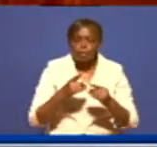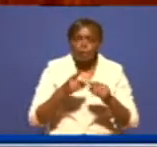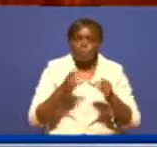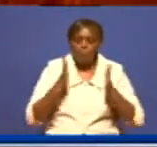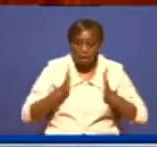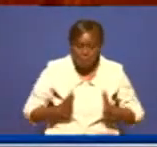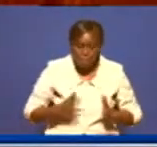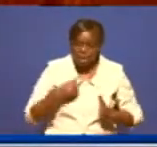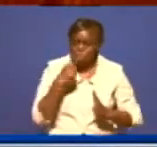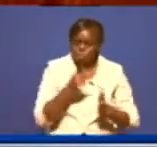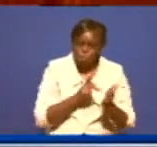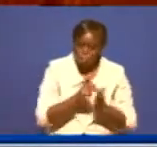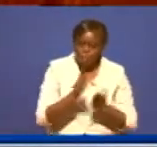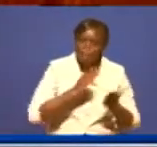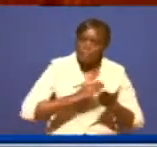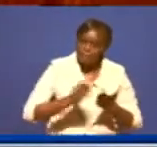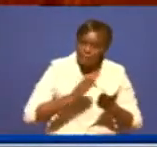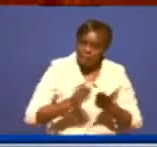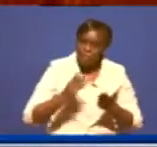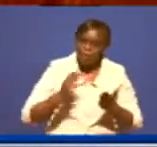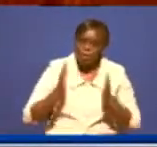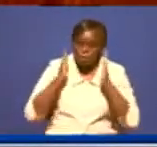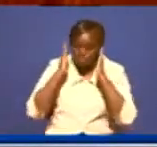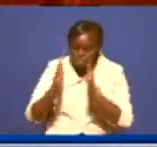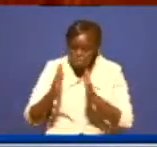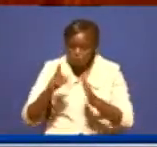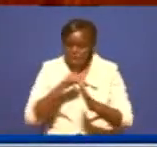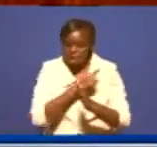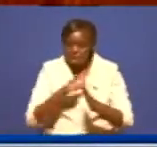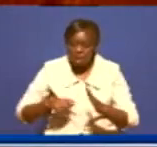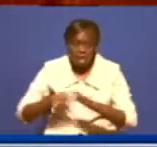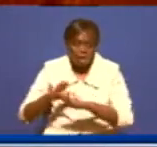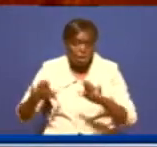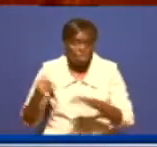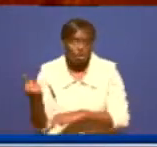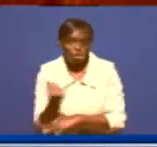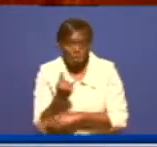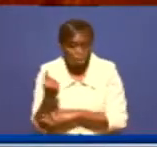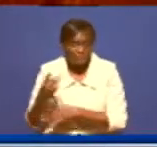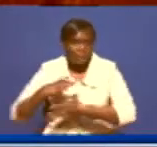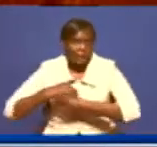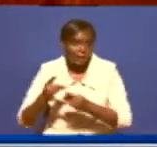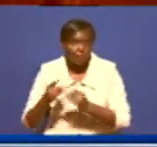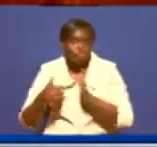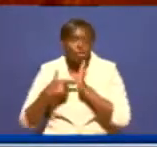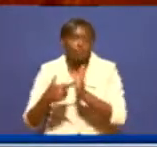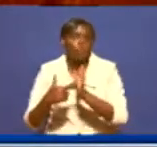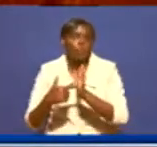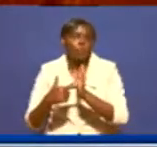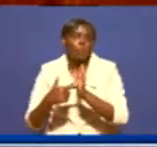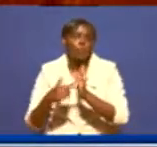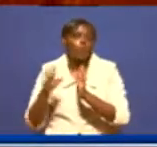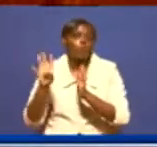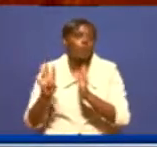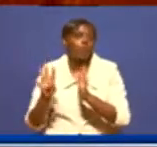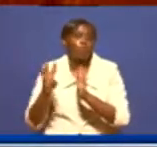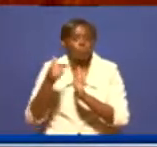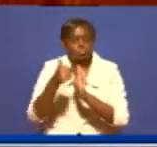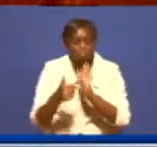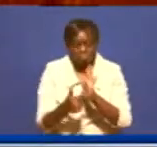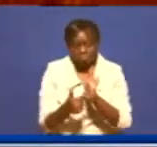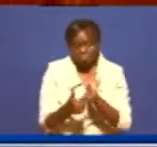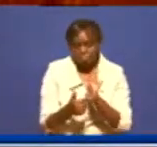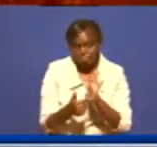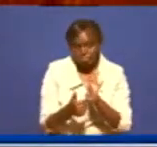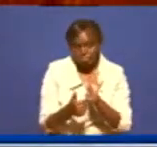It only looks at the interest of the landlords. Let me proceed further, Madam Speaker, and reiterate on one other very